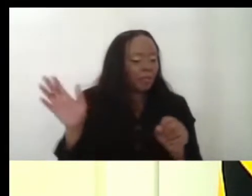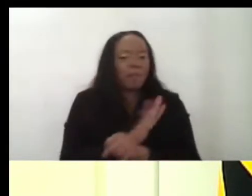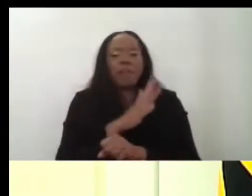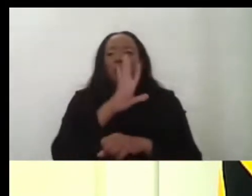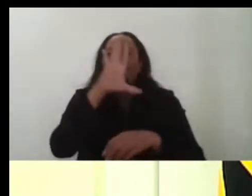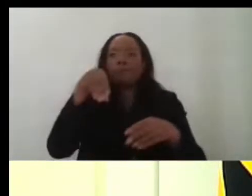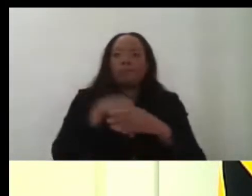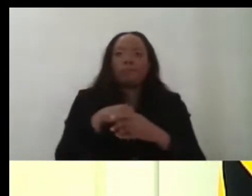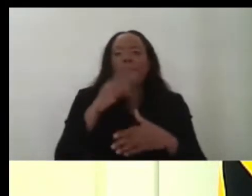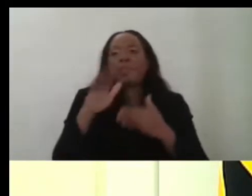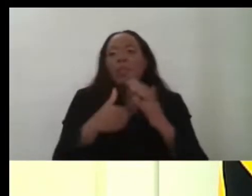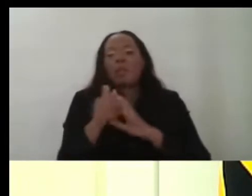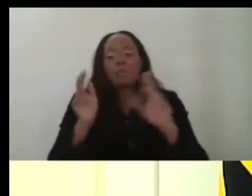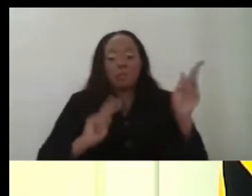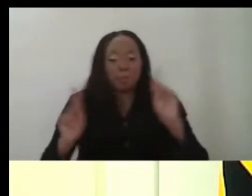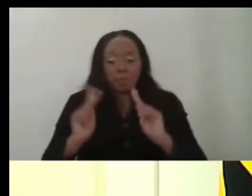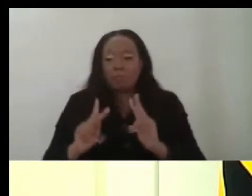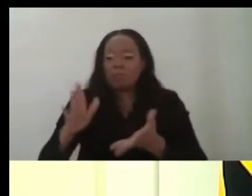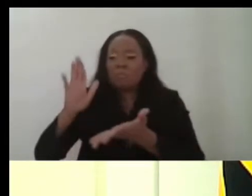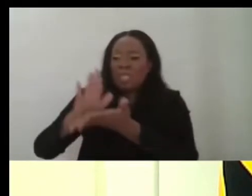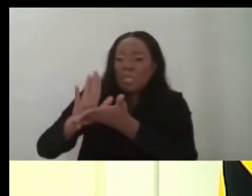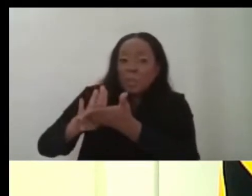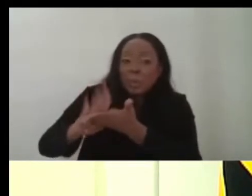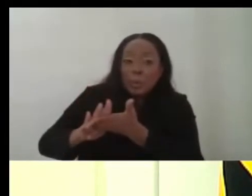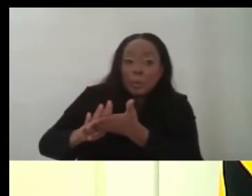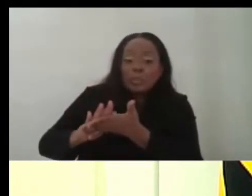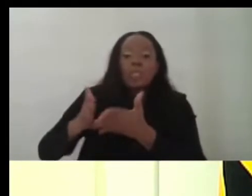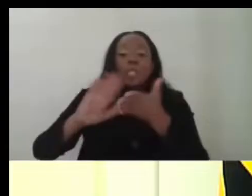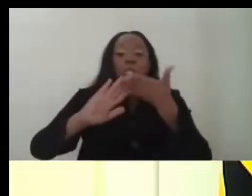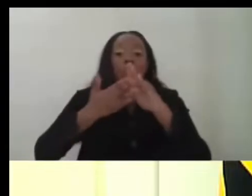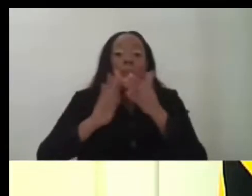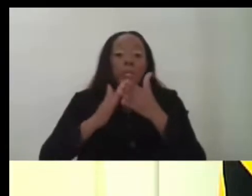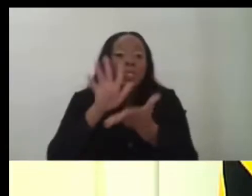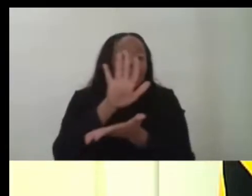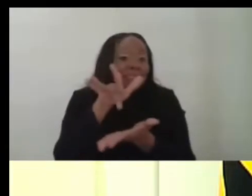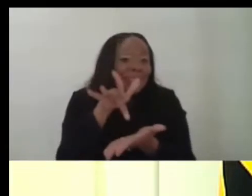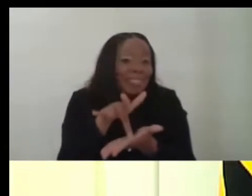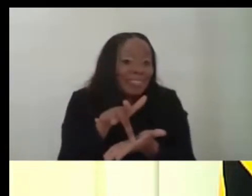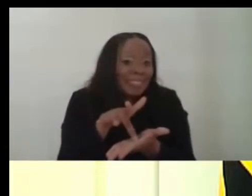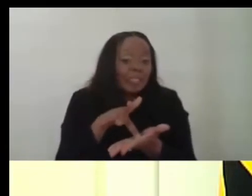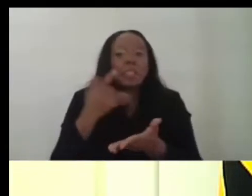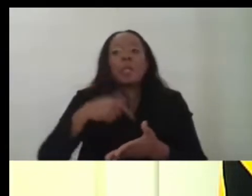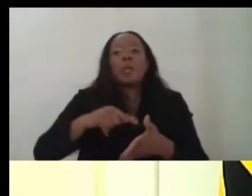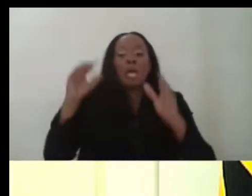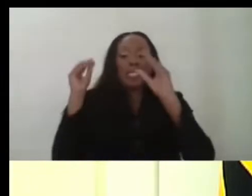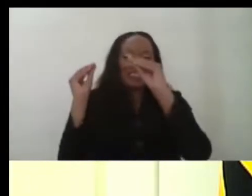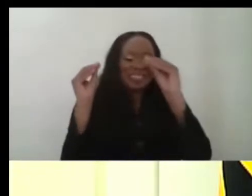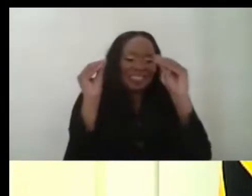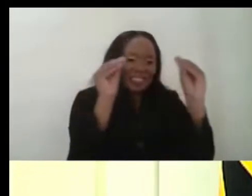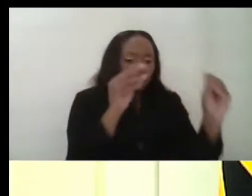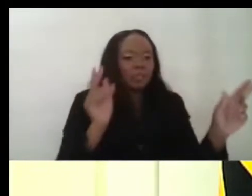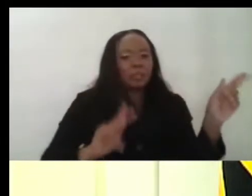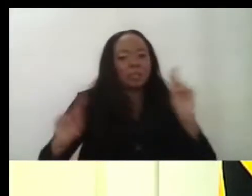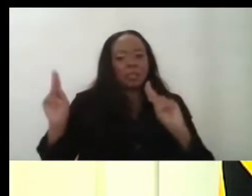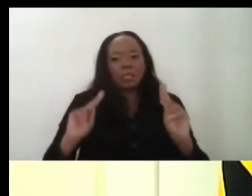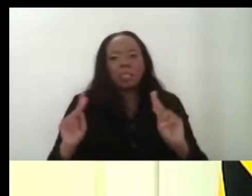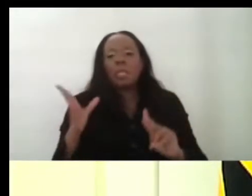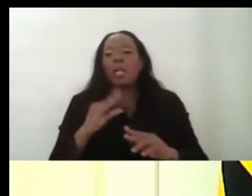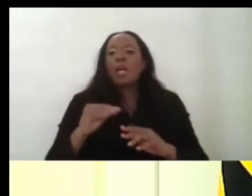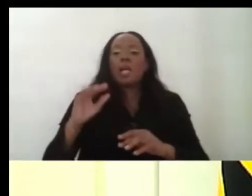Barbadian. From schools to community centers, we are investing in climate education, disaster preparedness, and green jobs